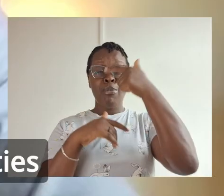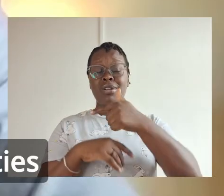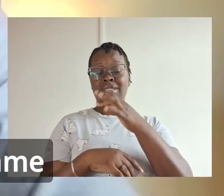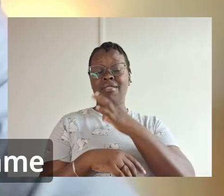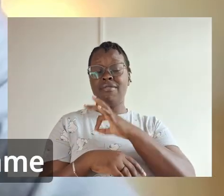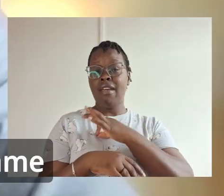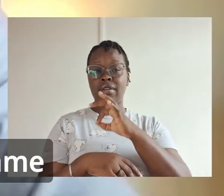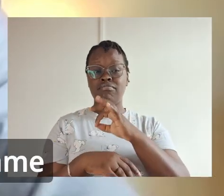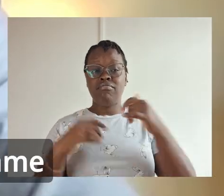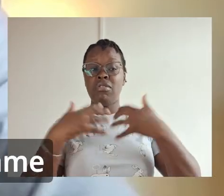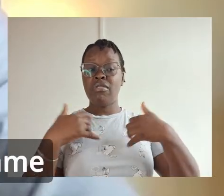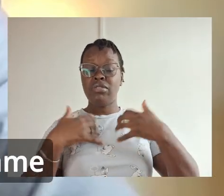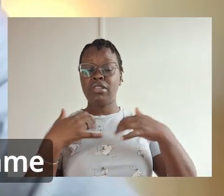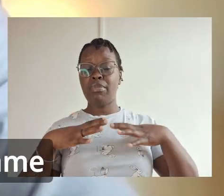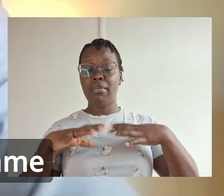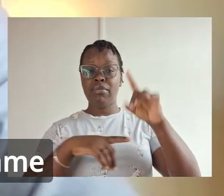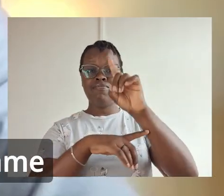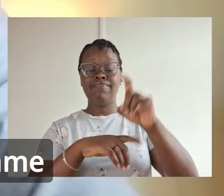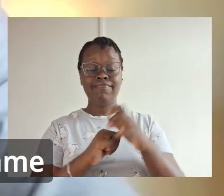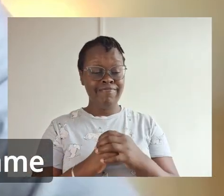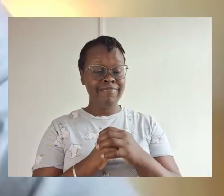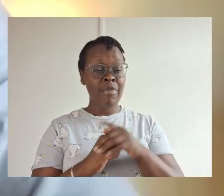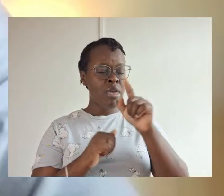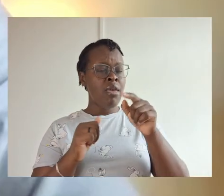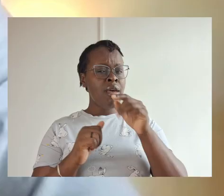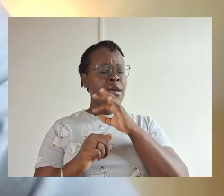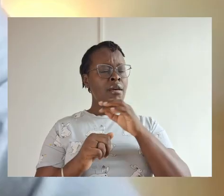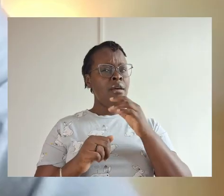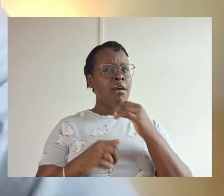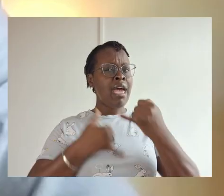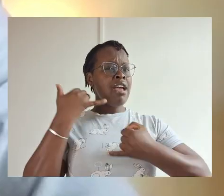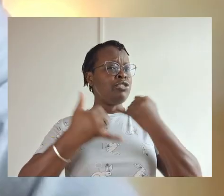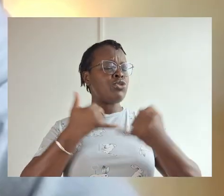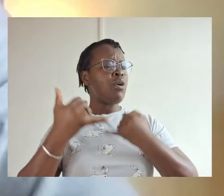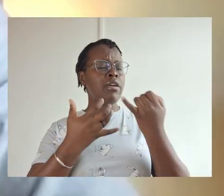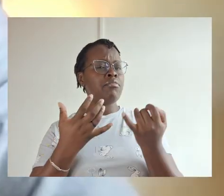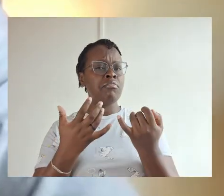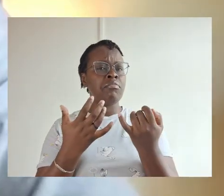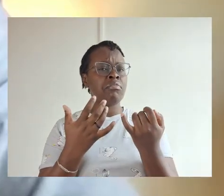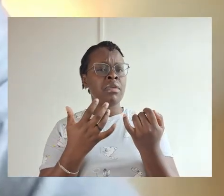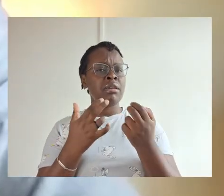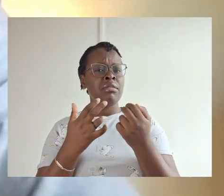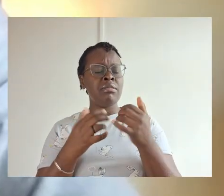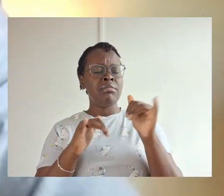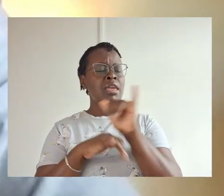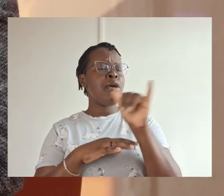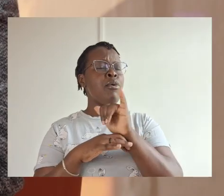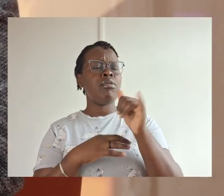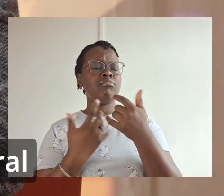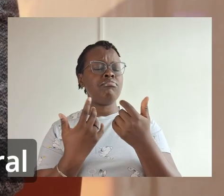refugee communities because they don't enjoy the same benefits like another like the Kenyan